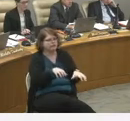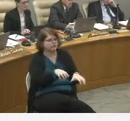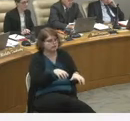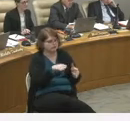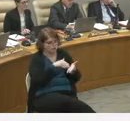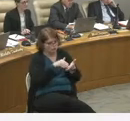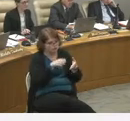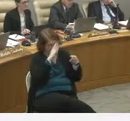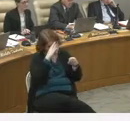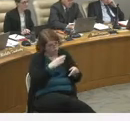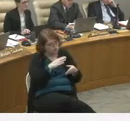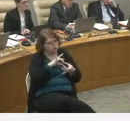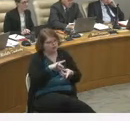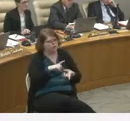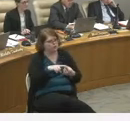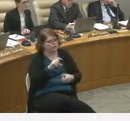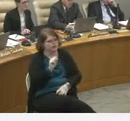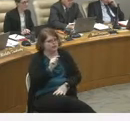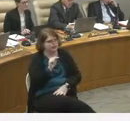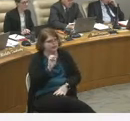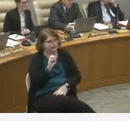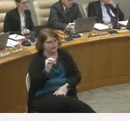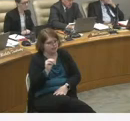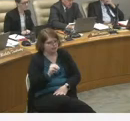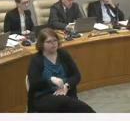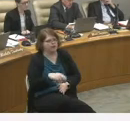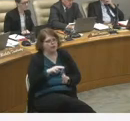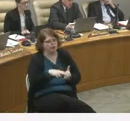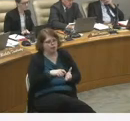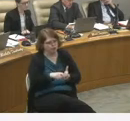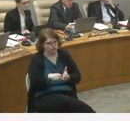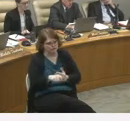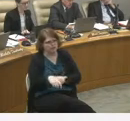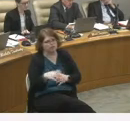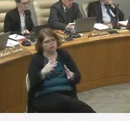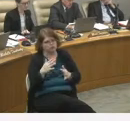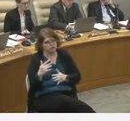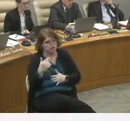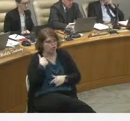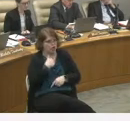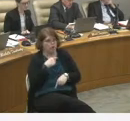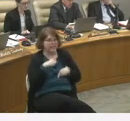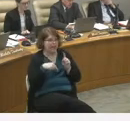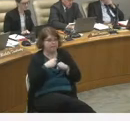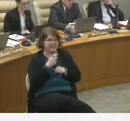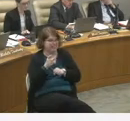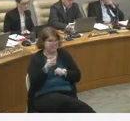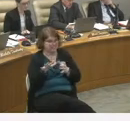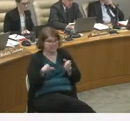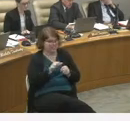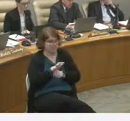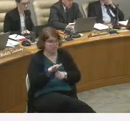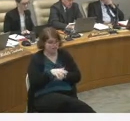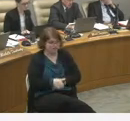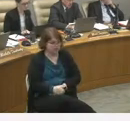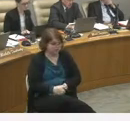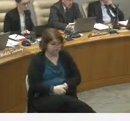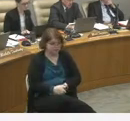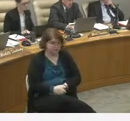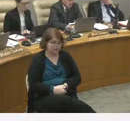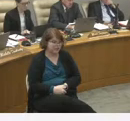often focused on stem literacy things like that and we can't make them fast enough we have to shut off